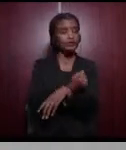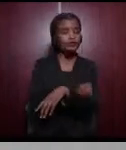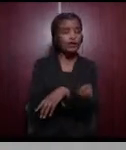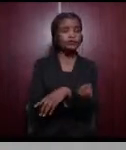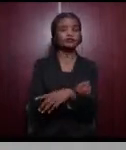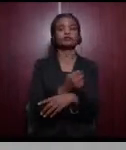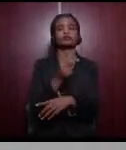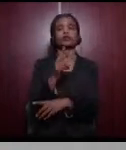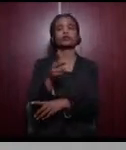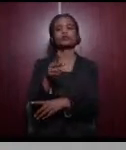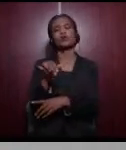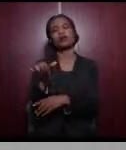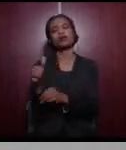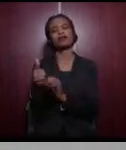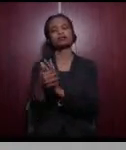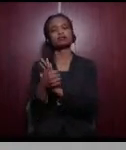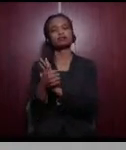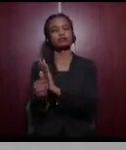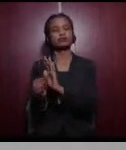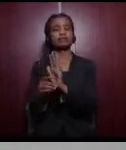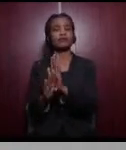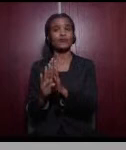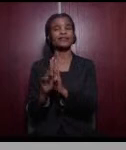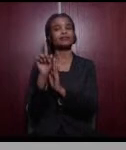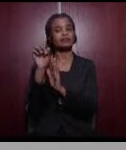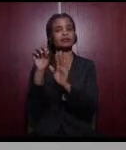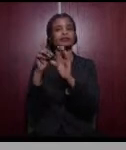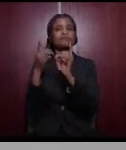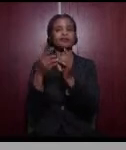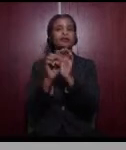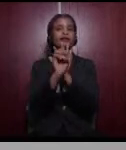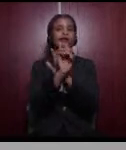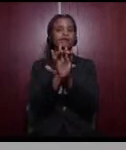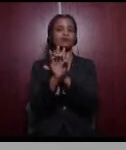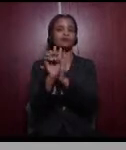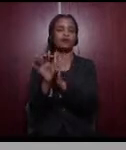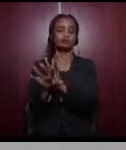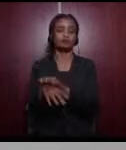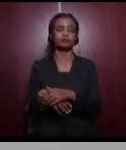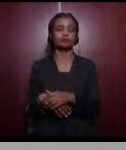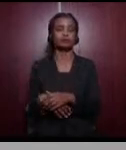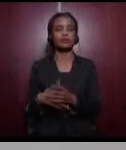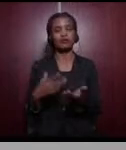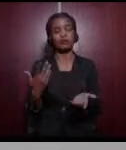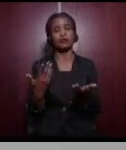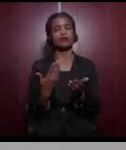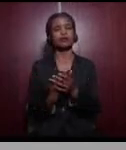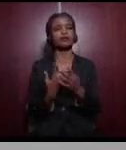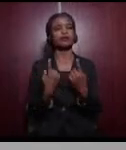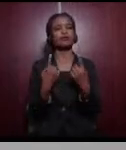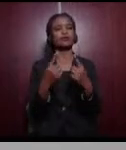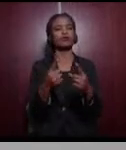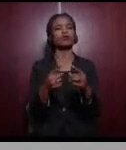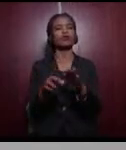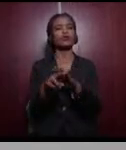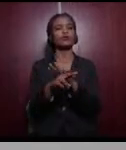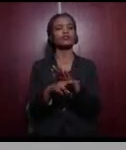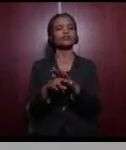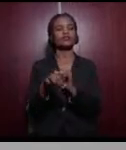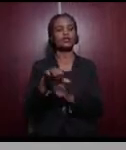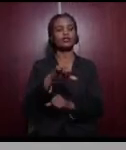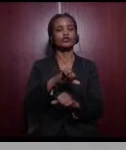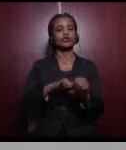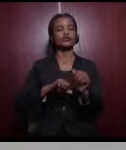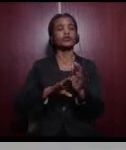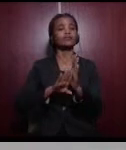skills development they advertise. So you can go to your regional social development